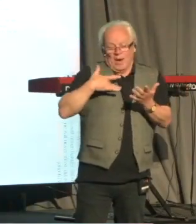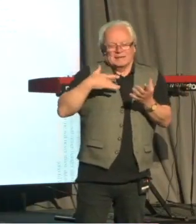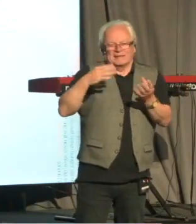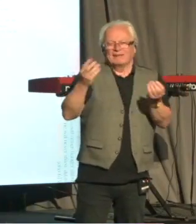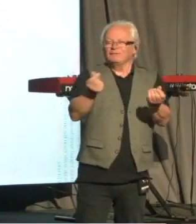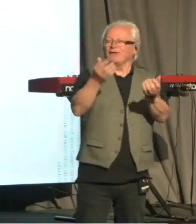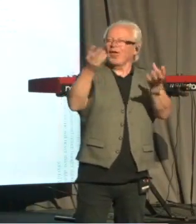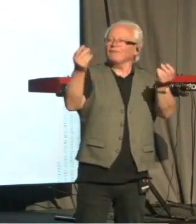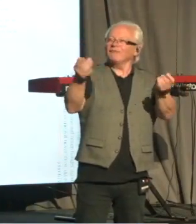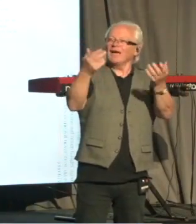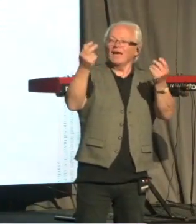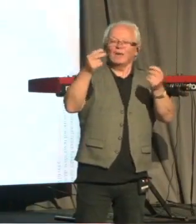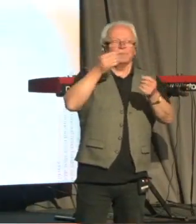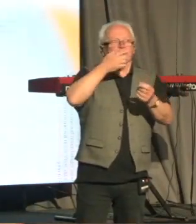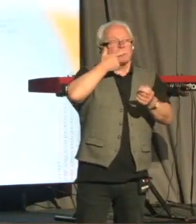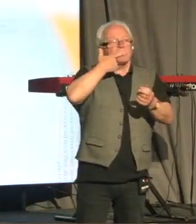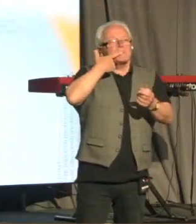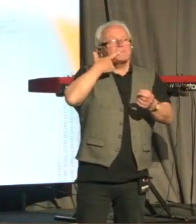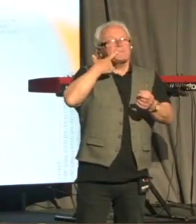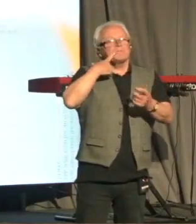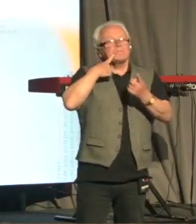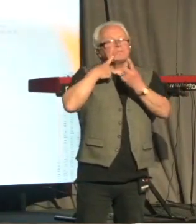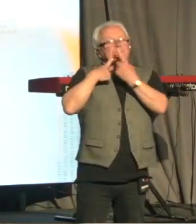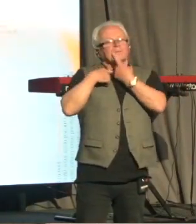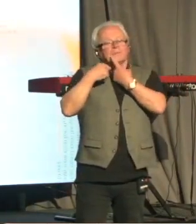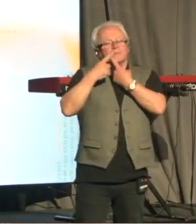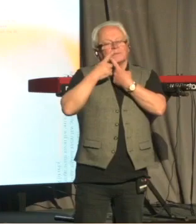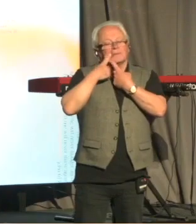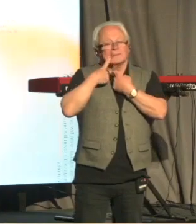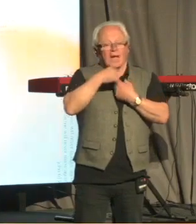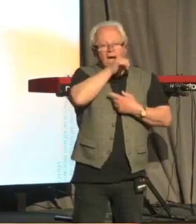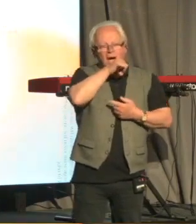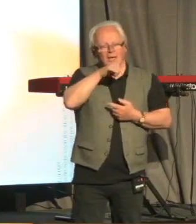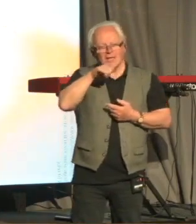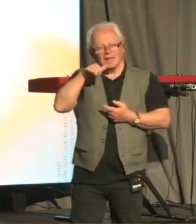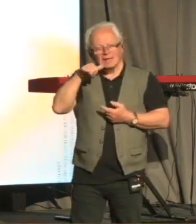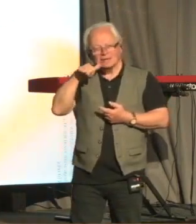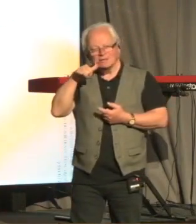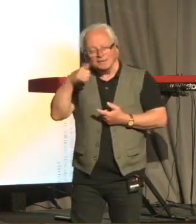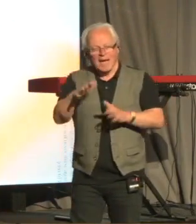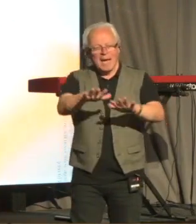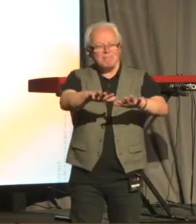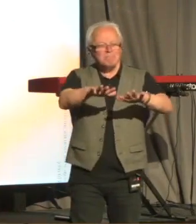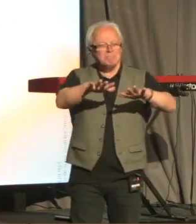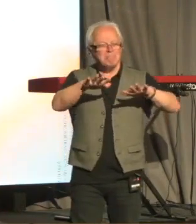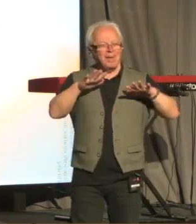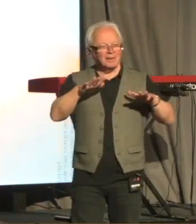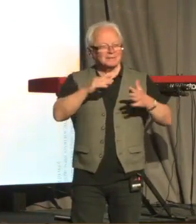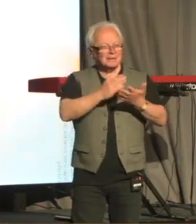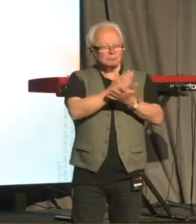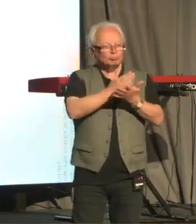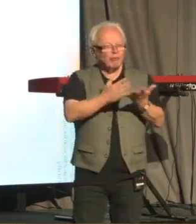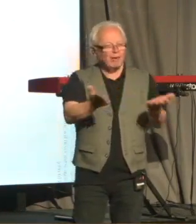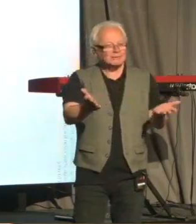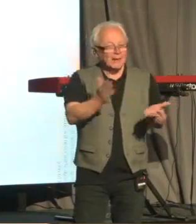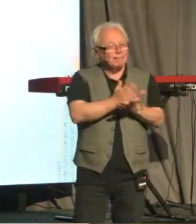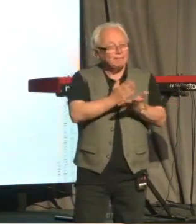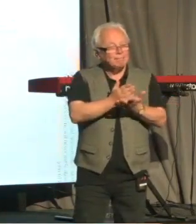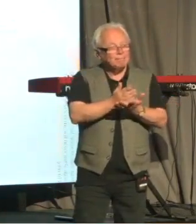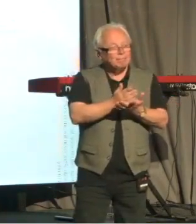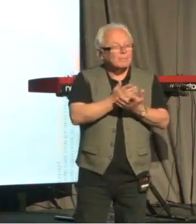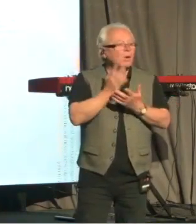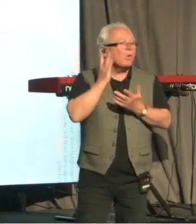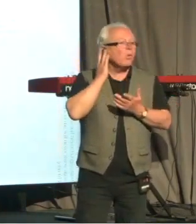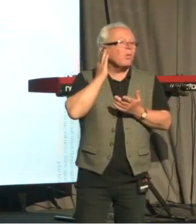fluffy and it tasted like honey. This was like amazing bread. And when the Israelites would come out in